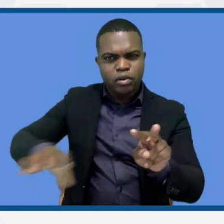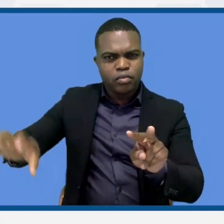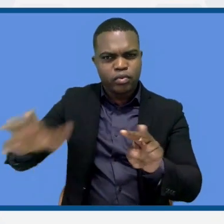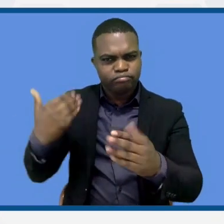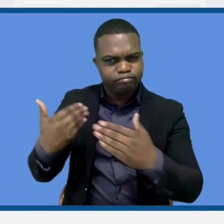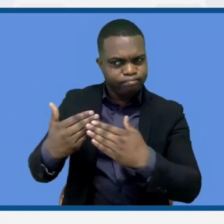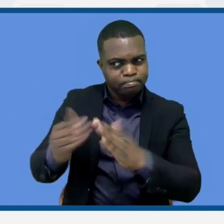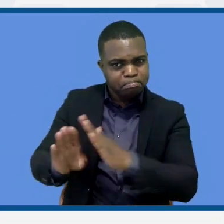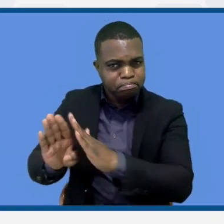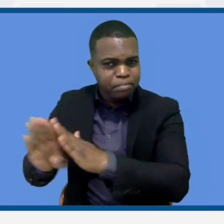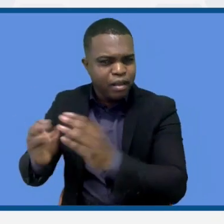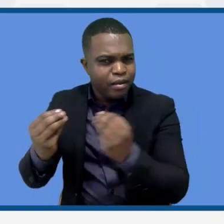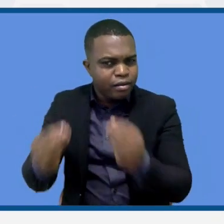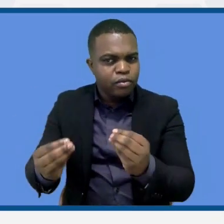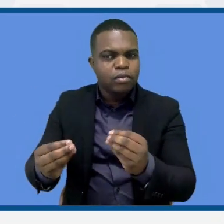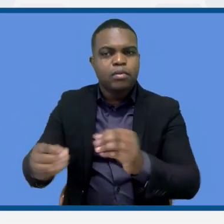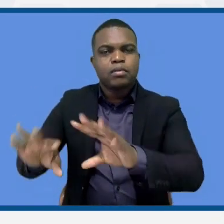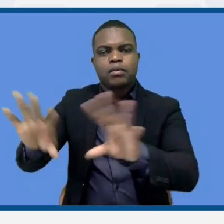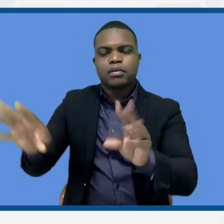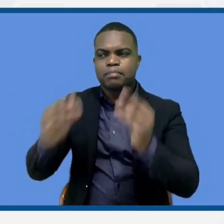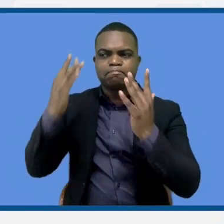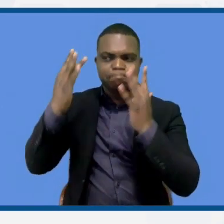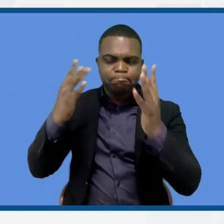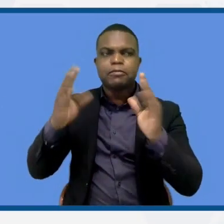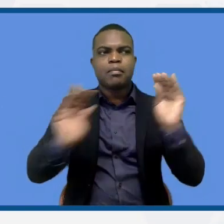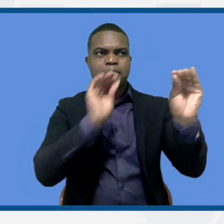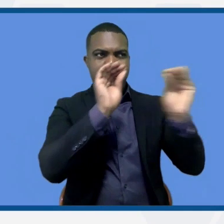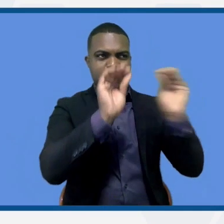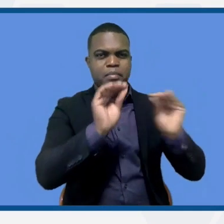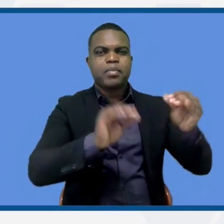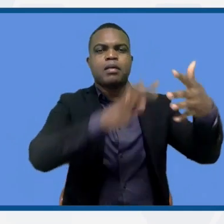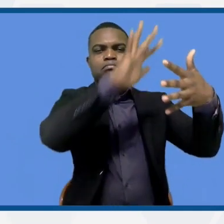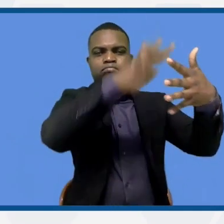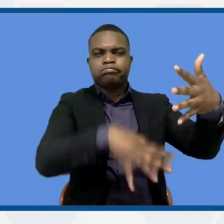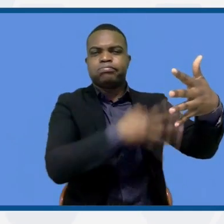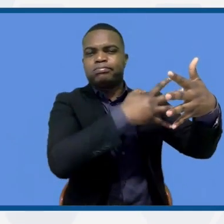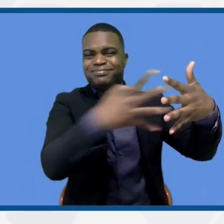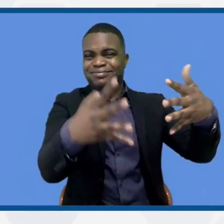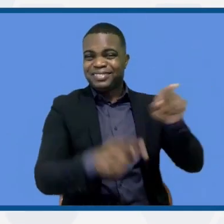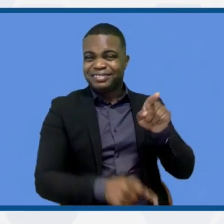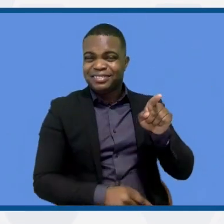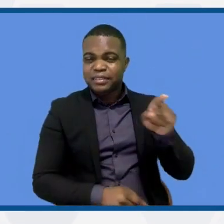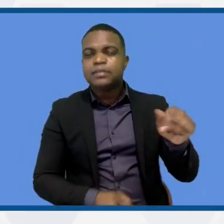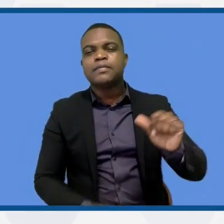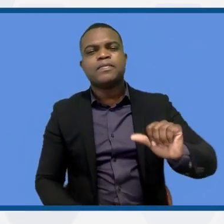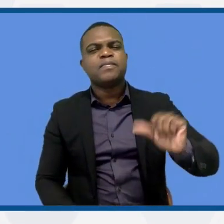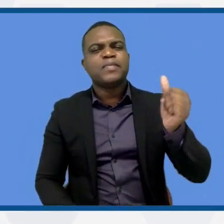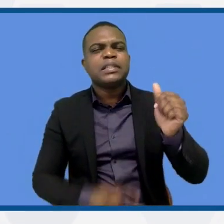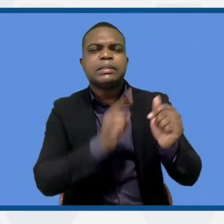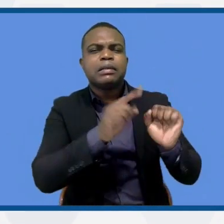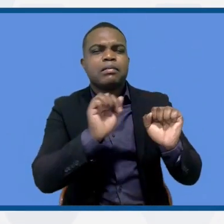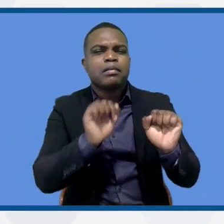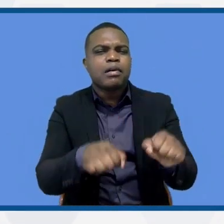of systems. A second component, which is the ability to prepare and respond, which is associated